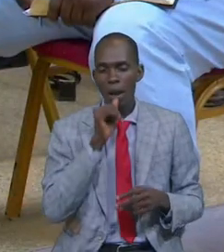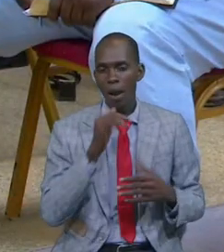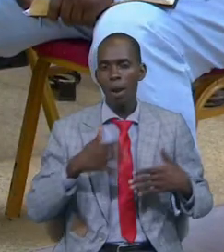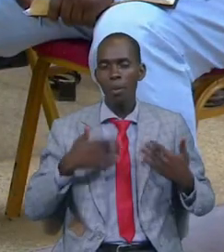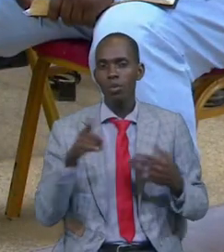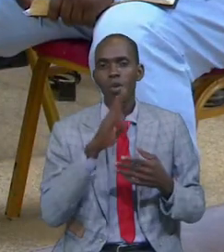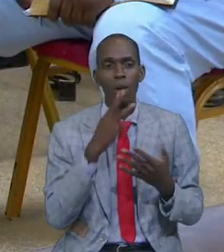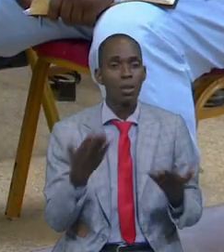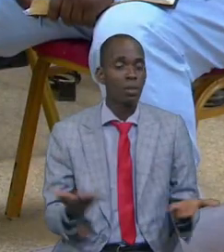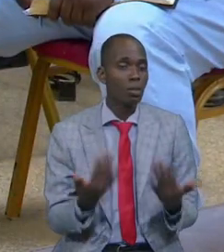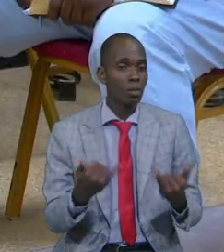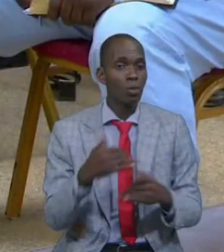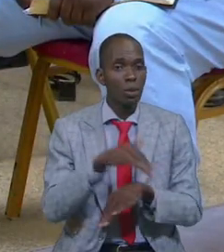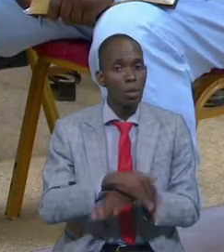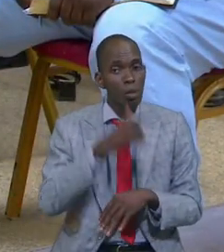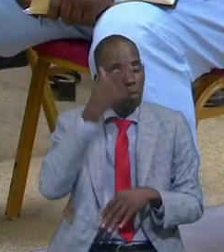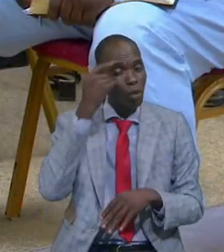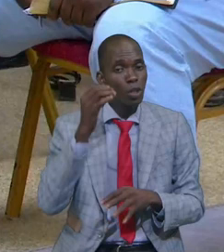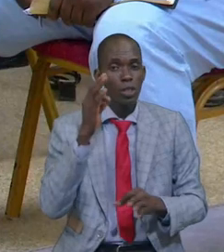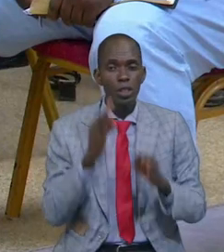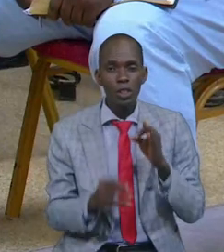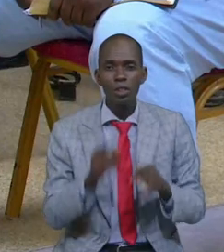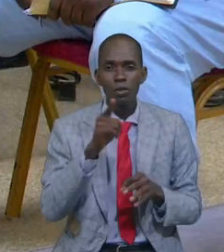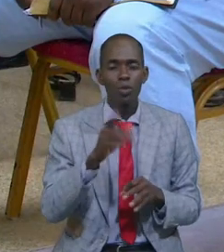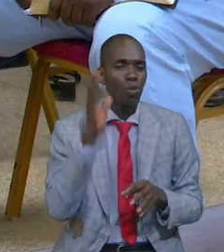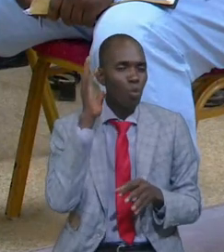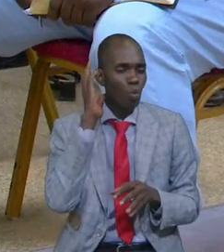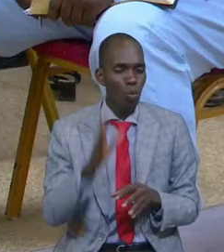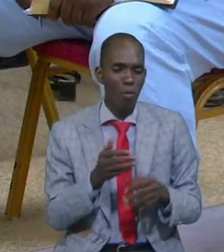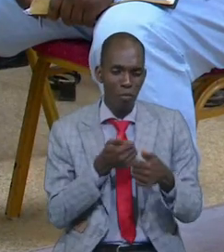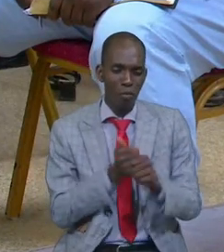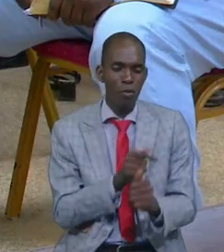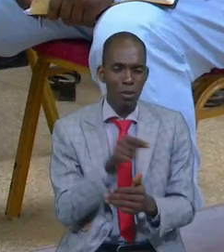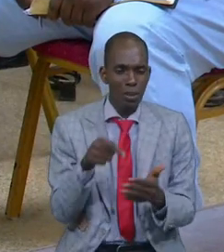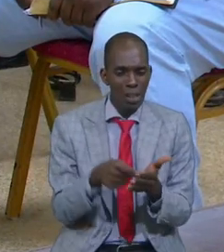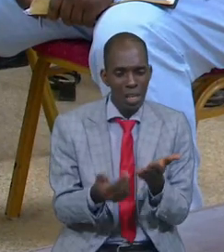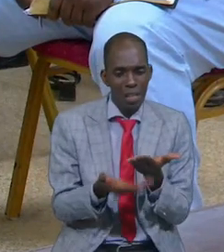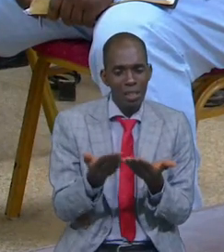tonight, because if you will take this simple step